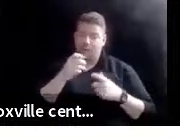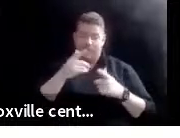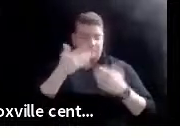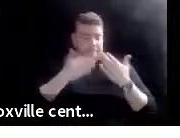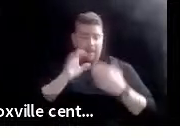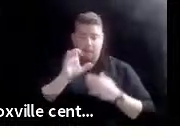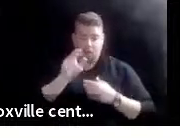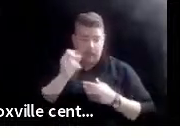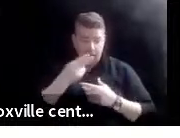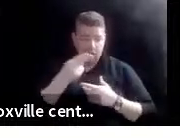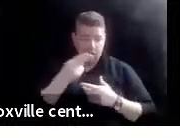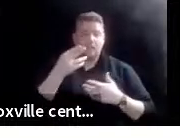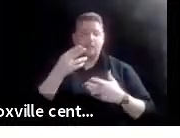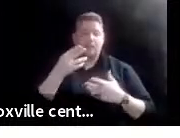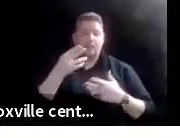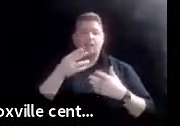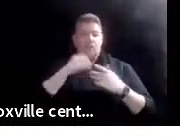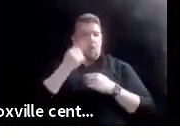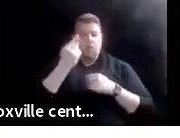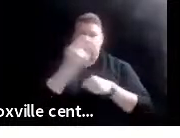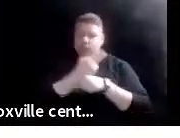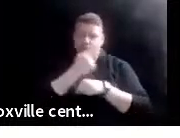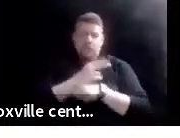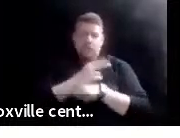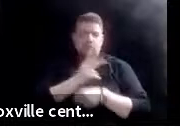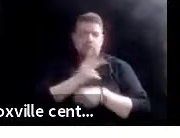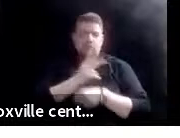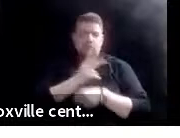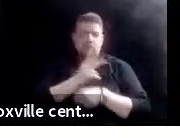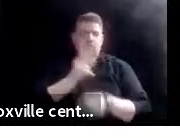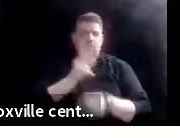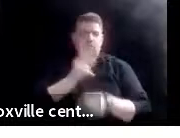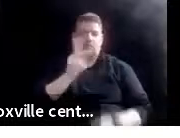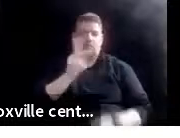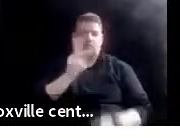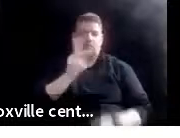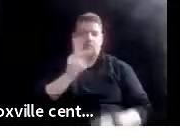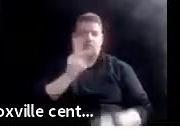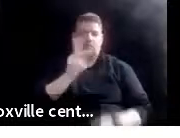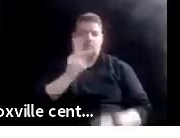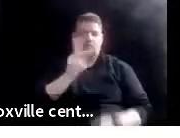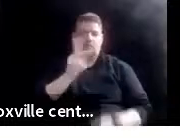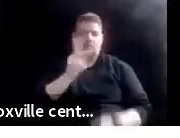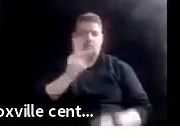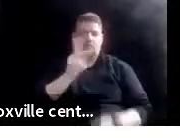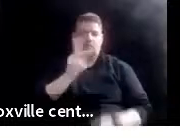narrowed this down to, we're just only using Knox County data. These data